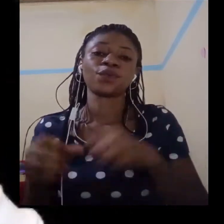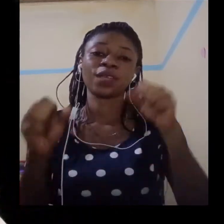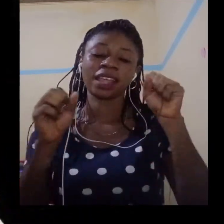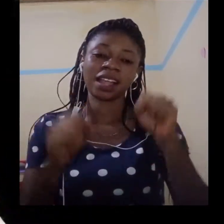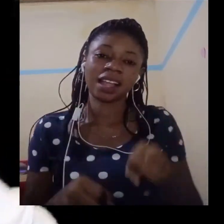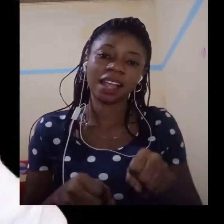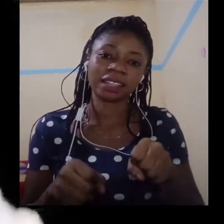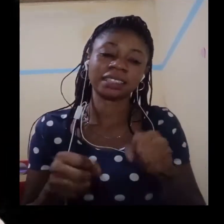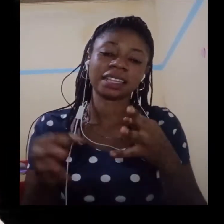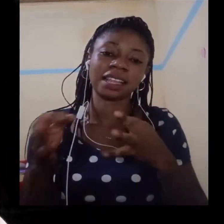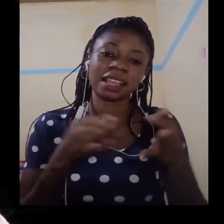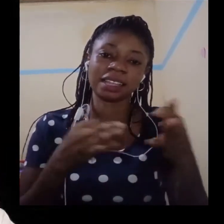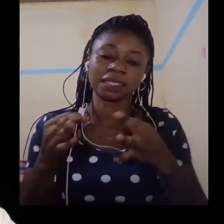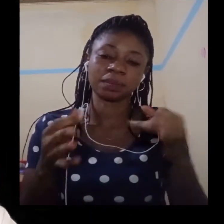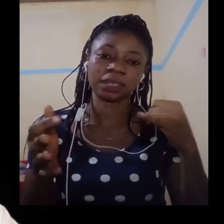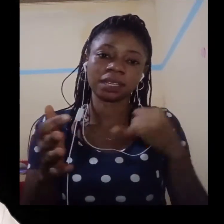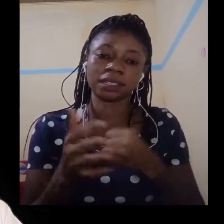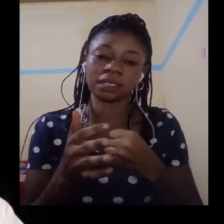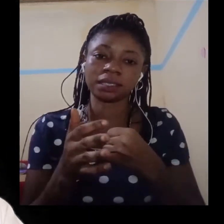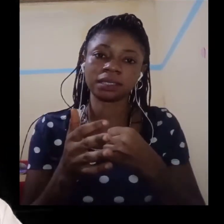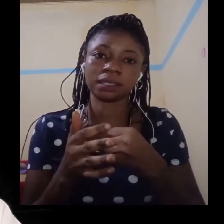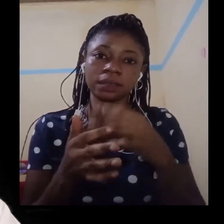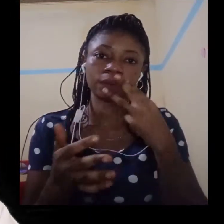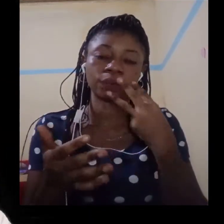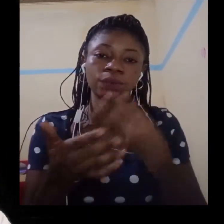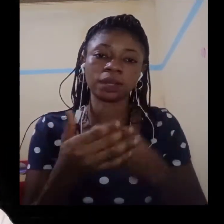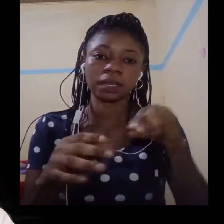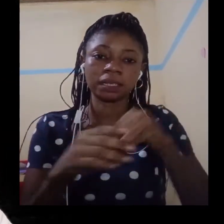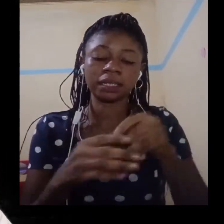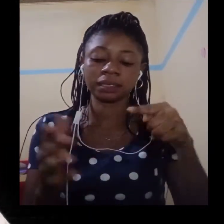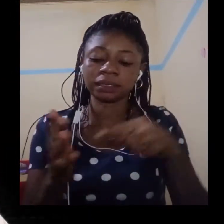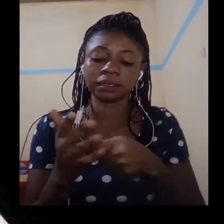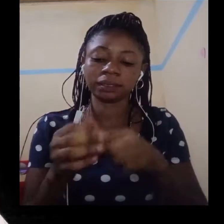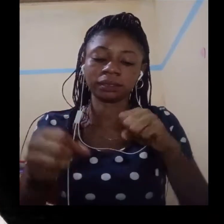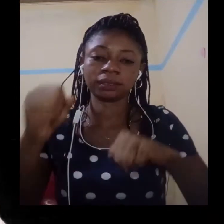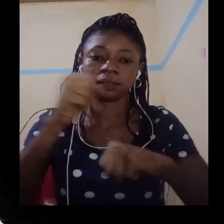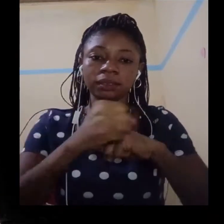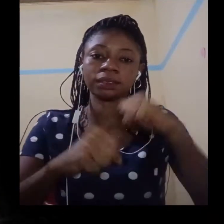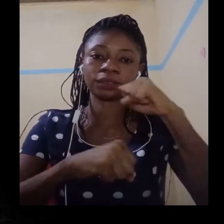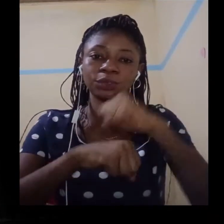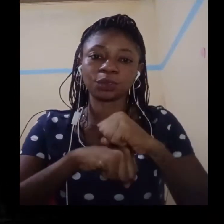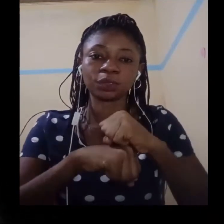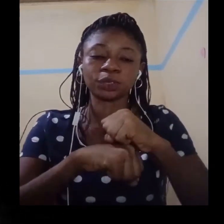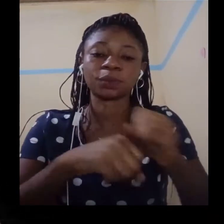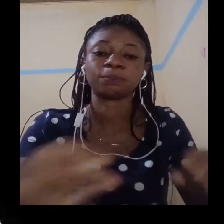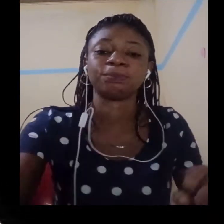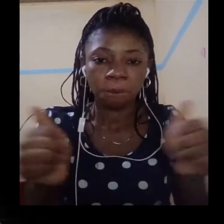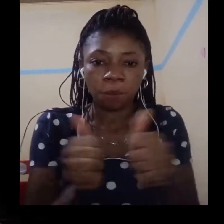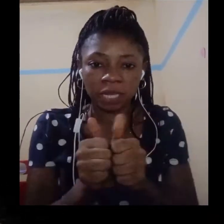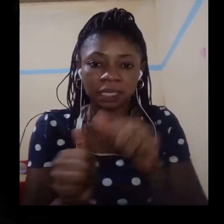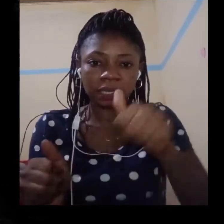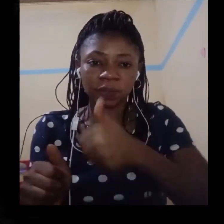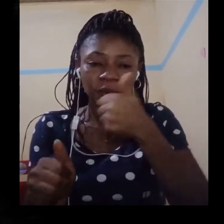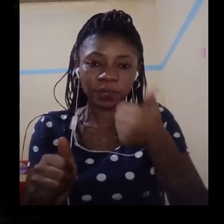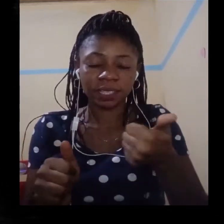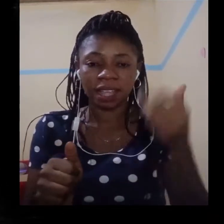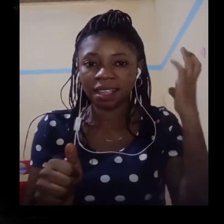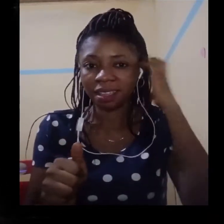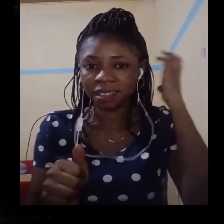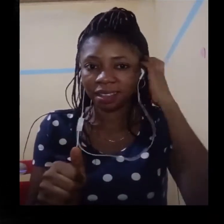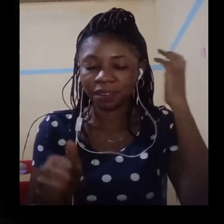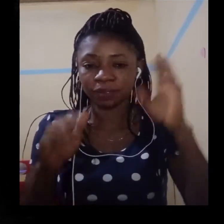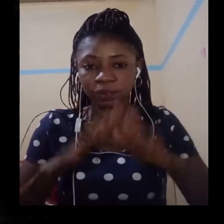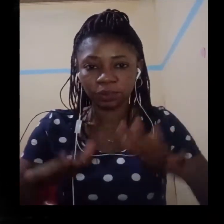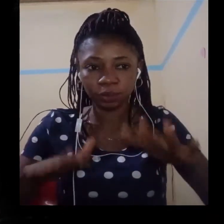And they climbed. So we can kind of translate it in this structure. With other